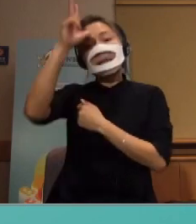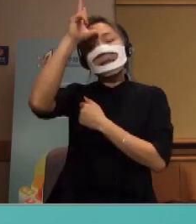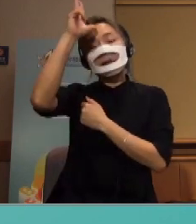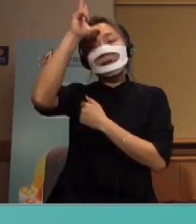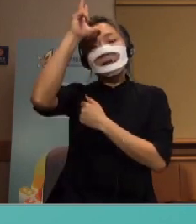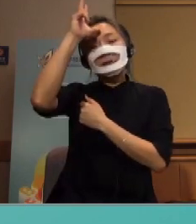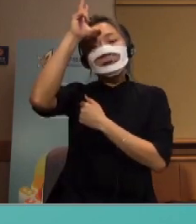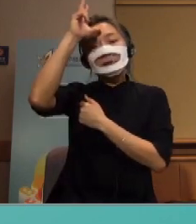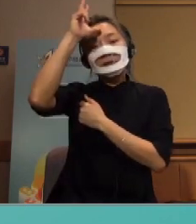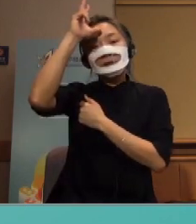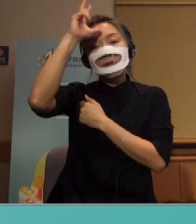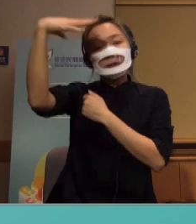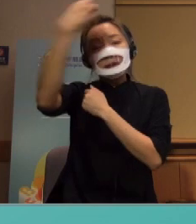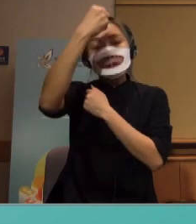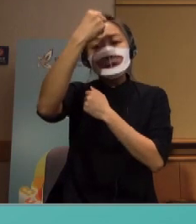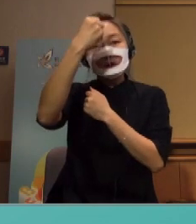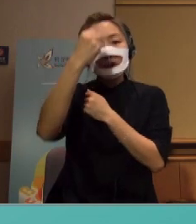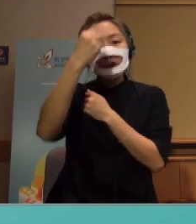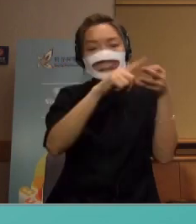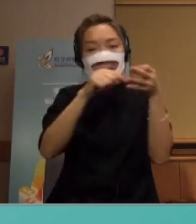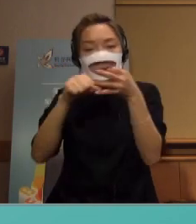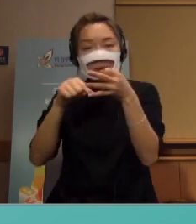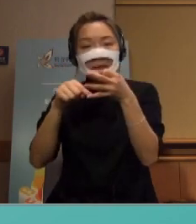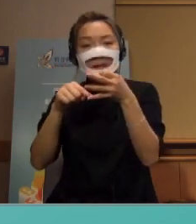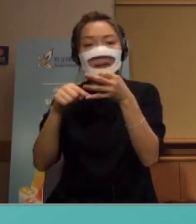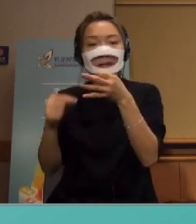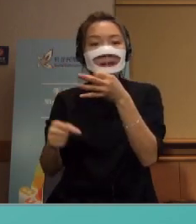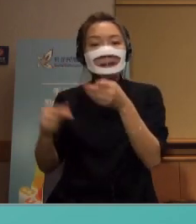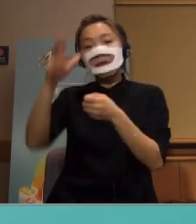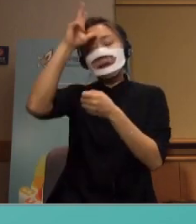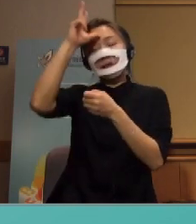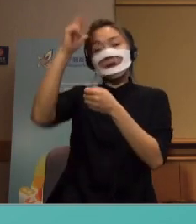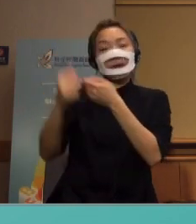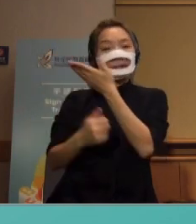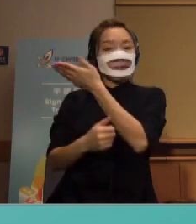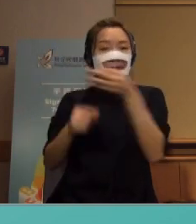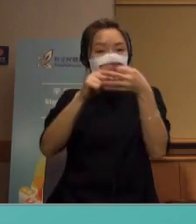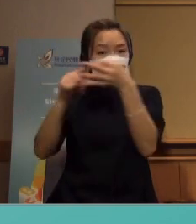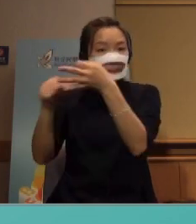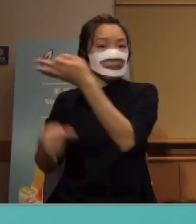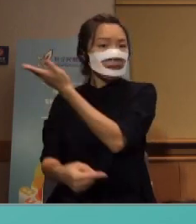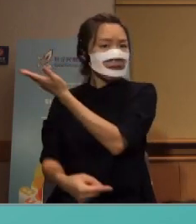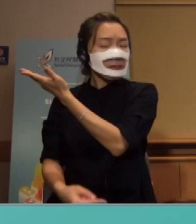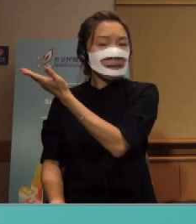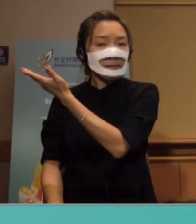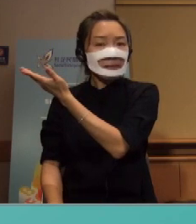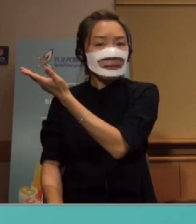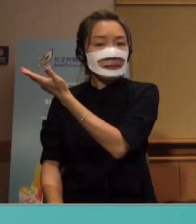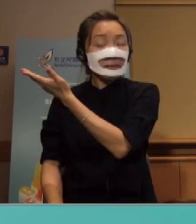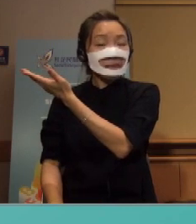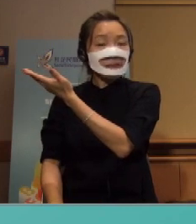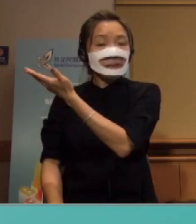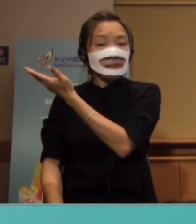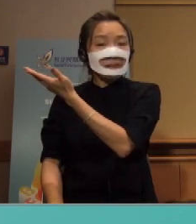Frankie from the government side, which is in charge for the digit, for example,